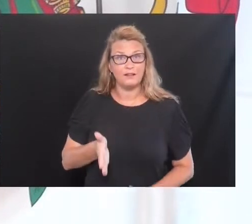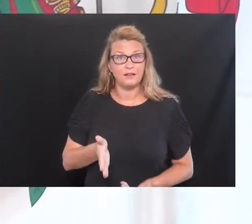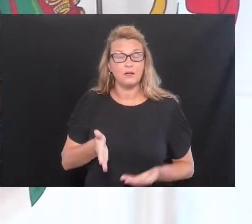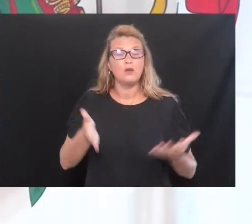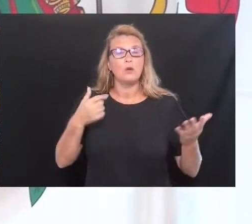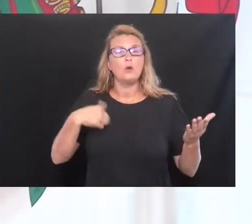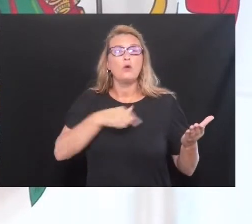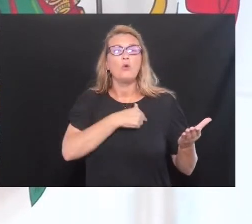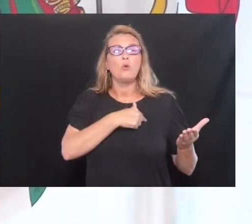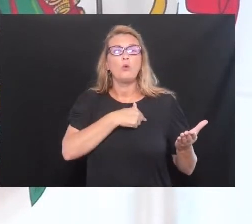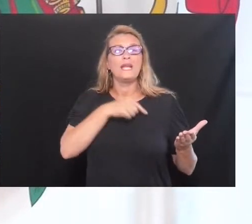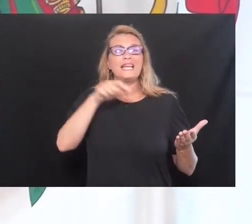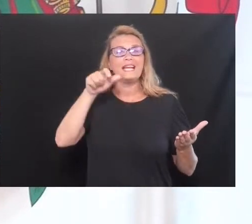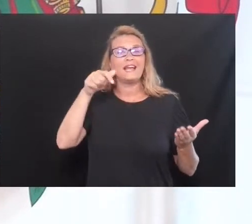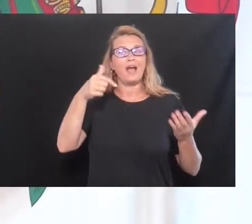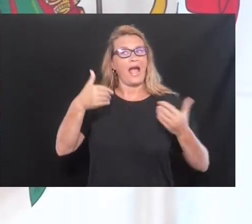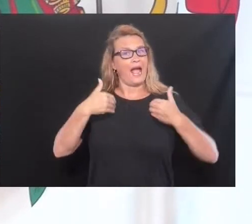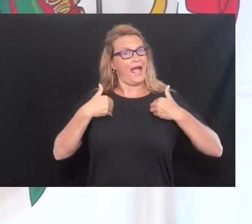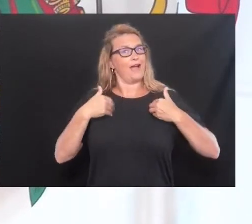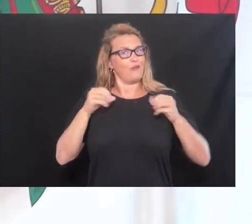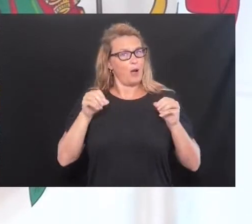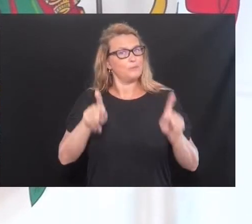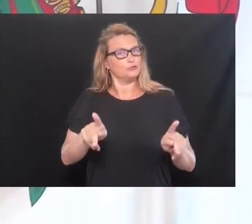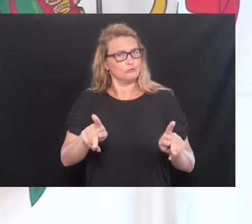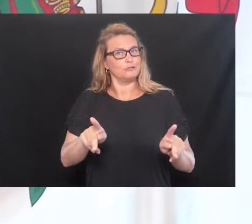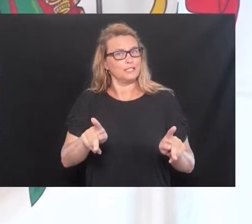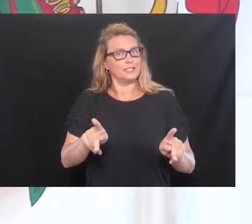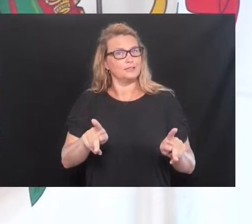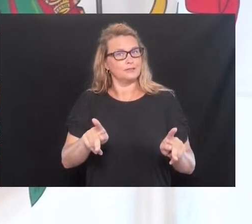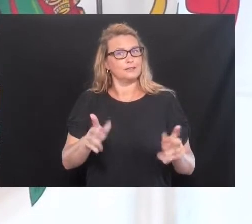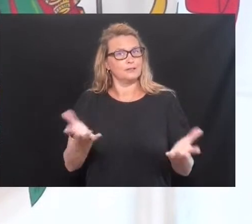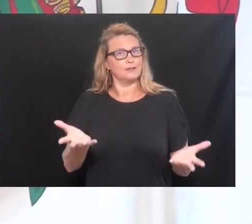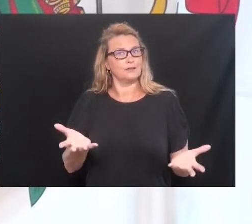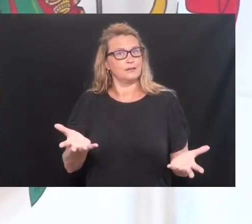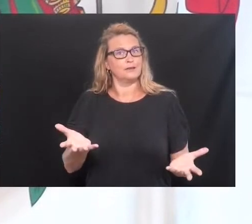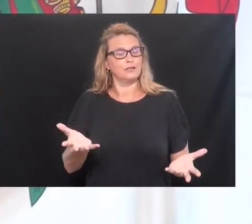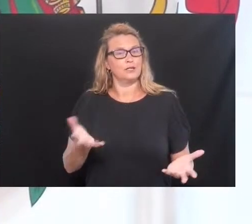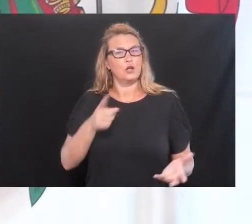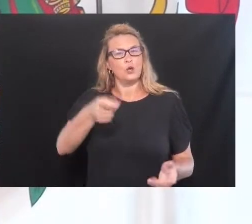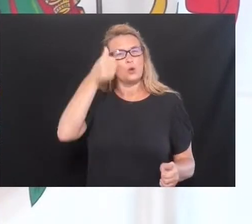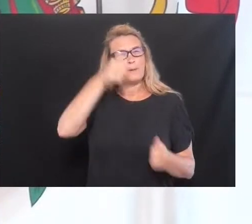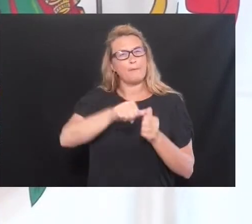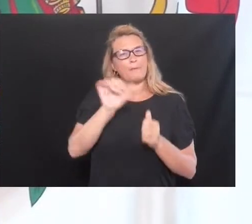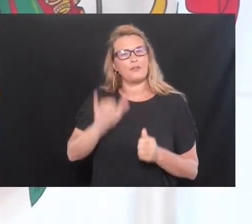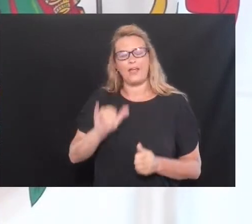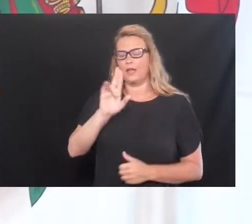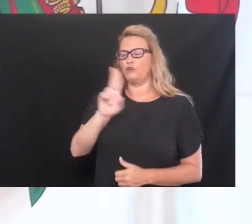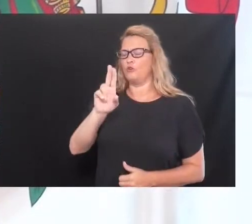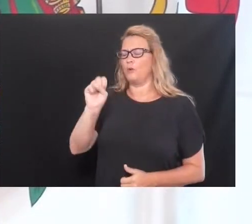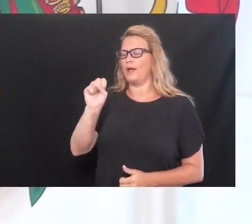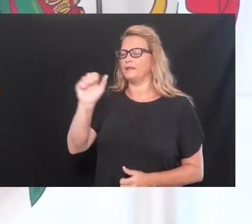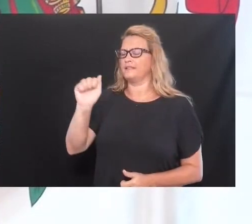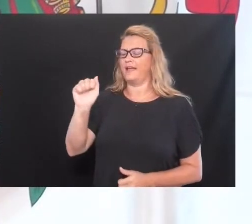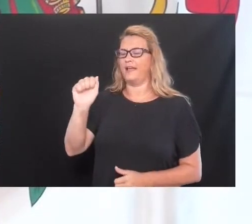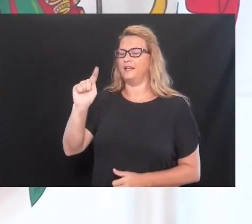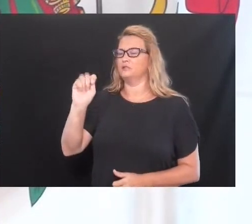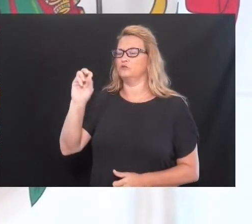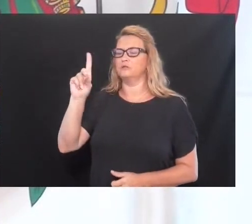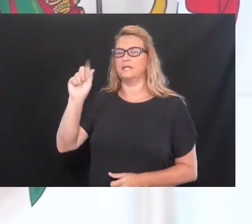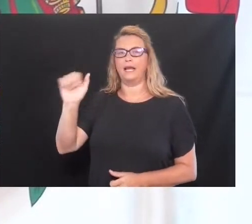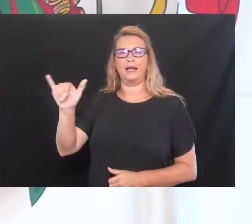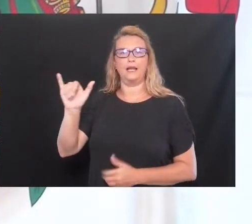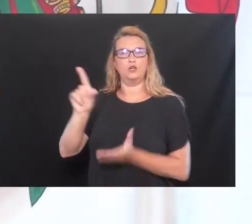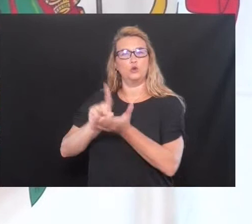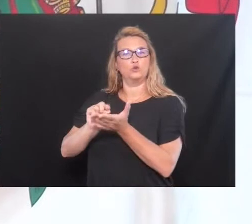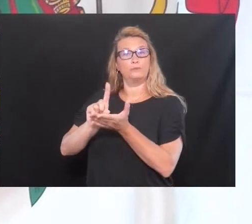We have had the opportunity. You remember when I held up that USA Today paper, and that USA Today paper